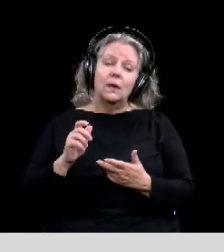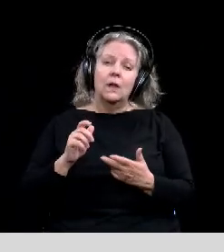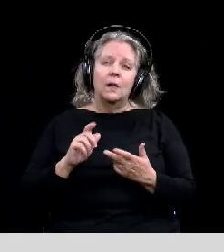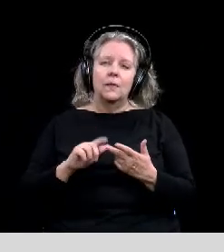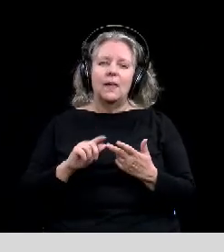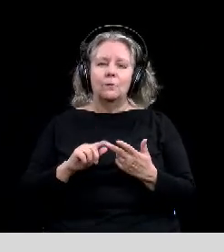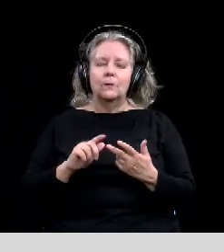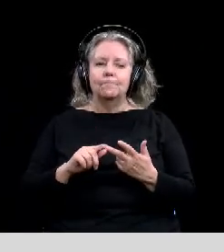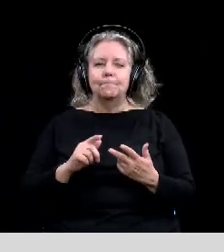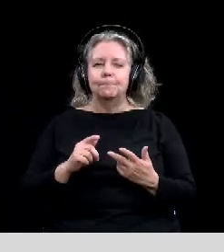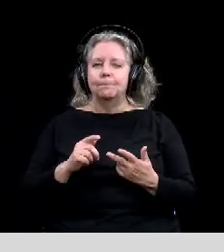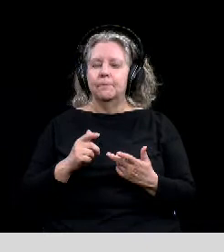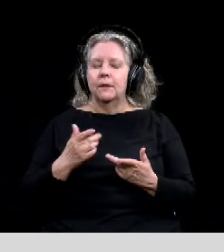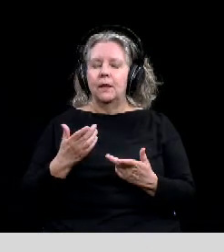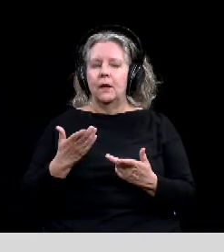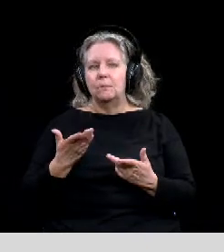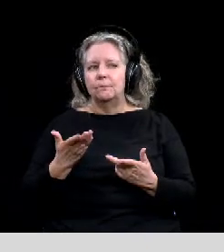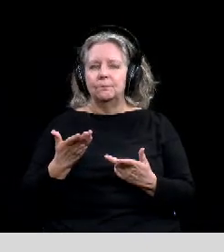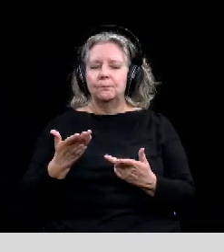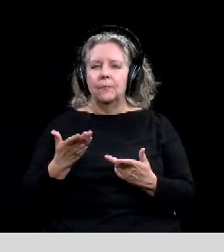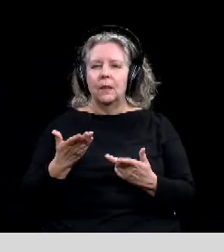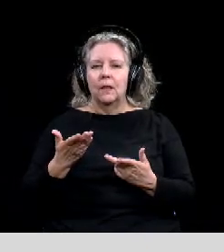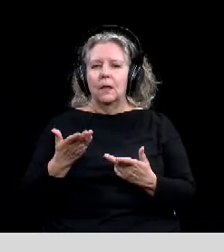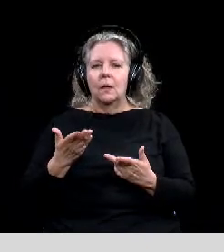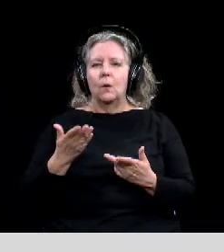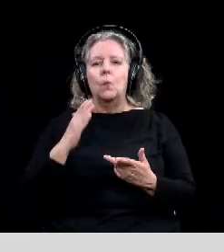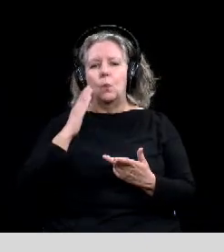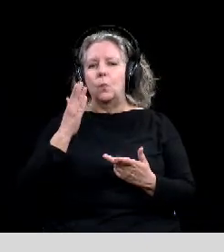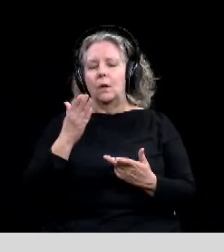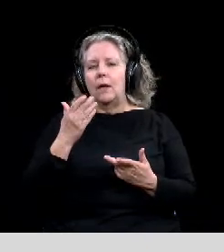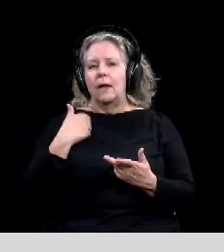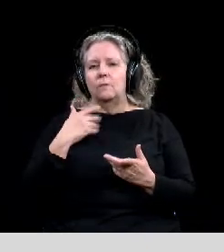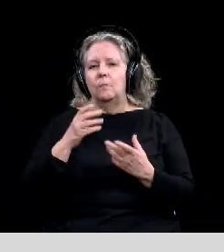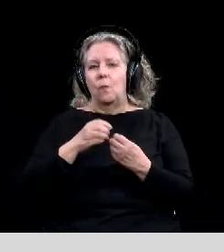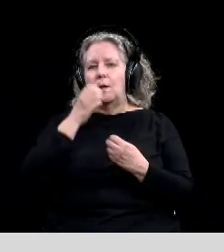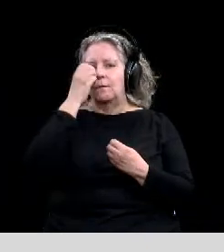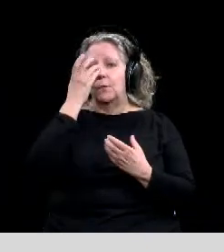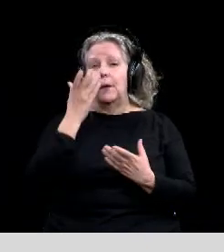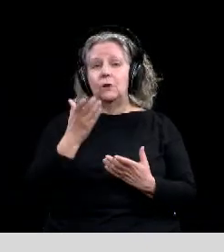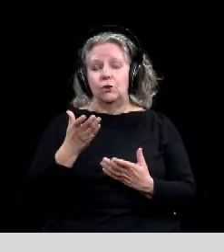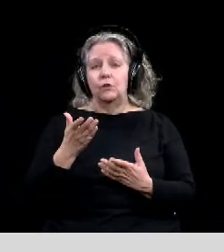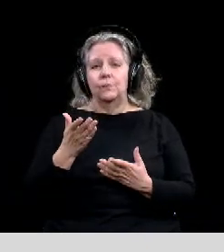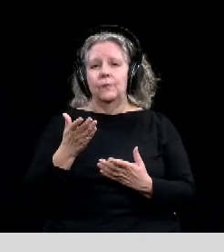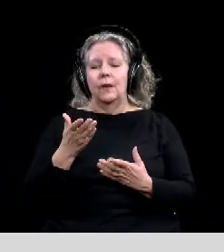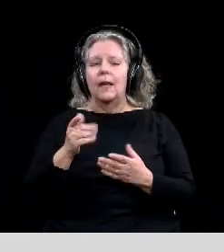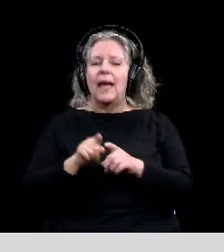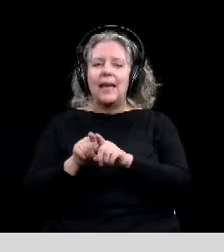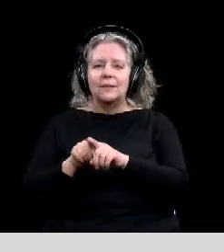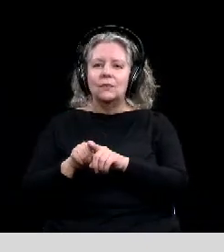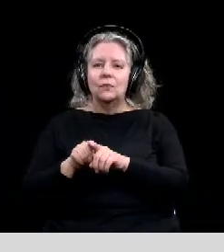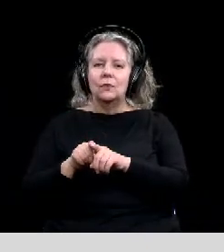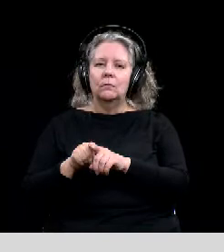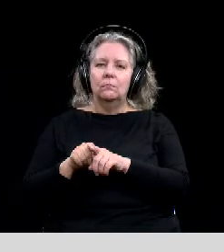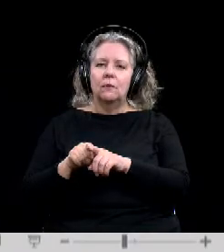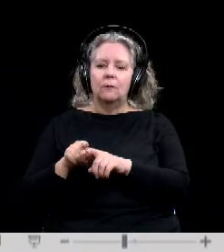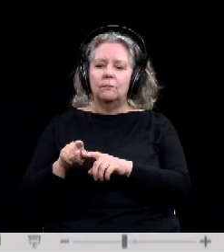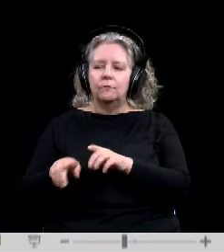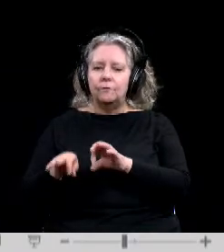information will be forthcoming as it's discovered. It's currently only been identified in one state.